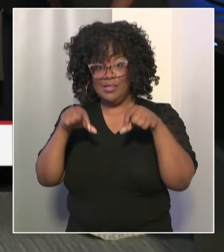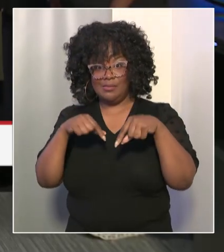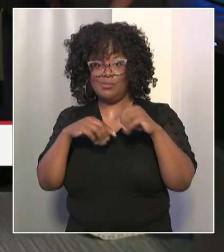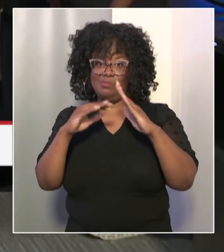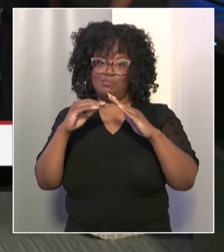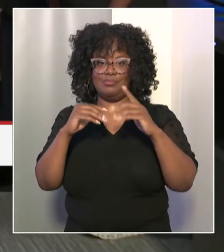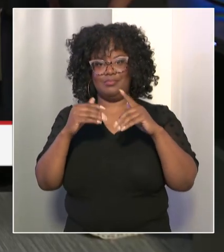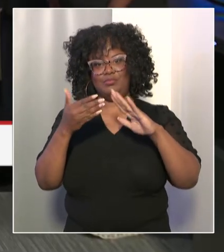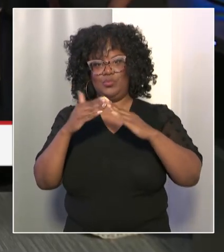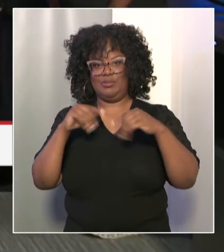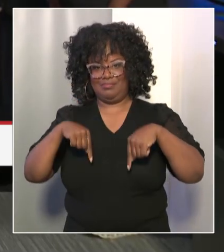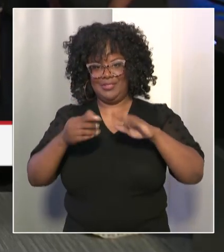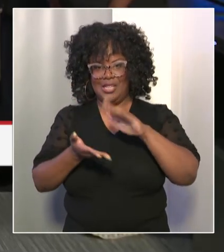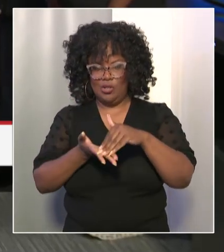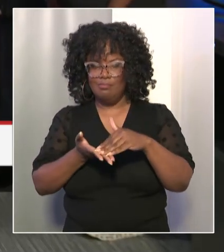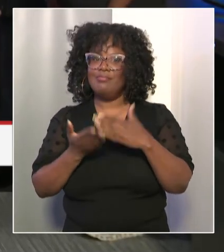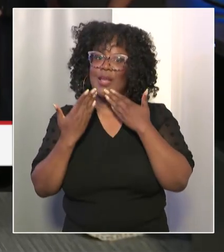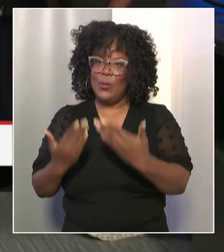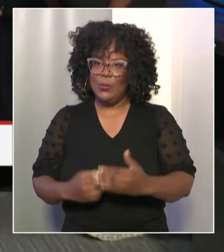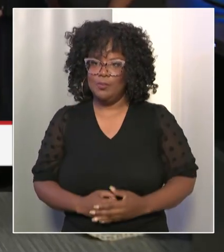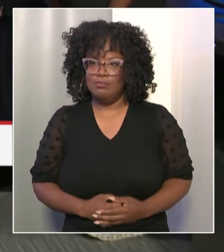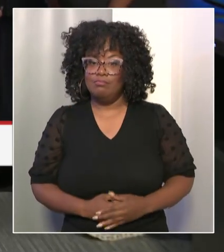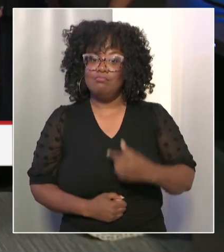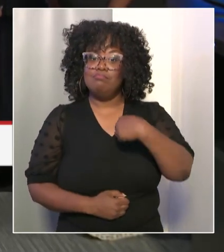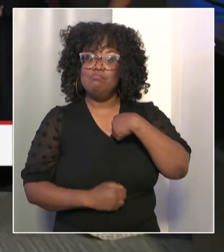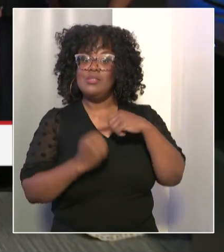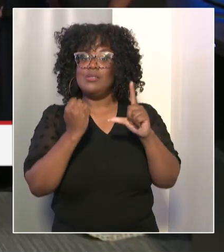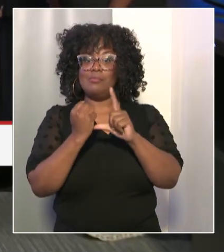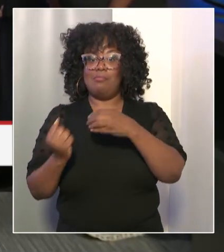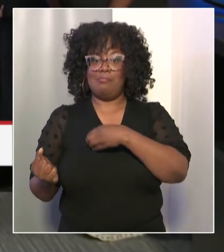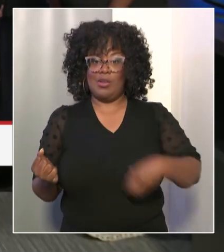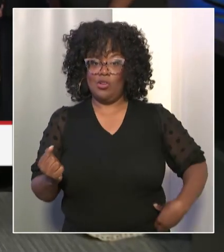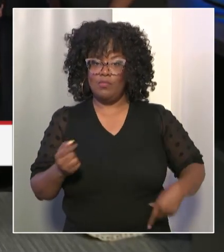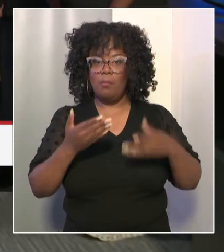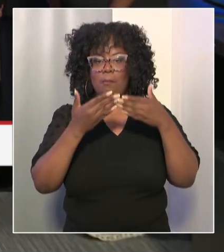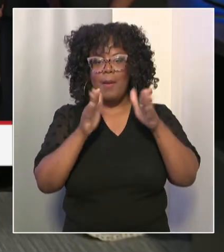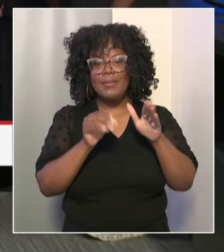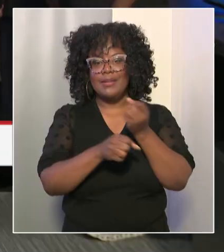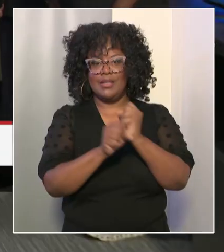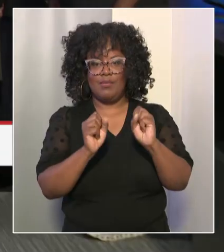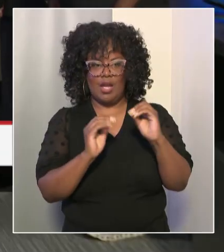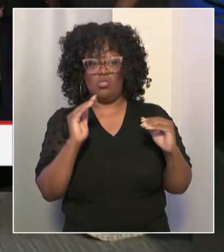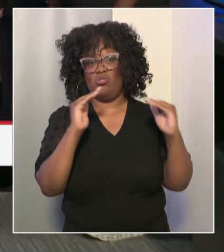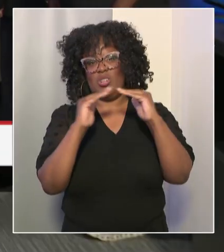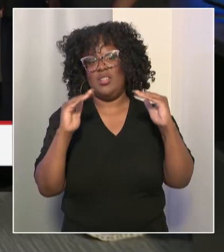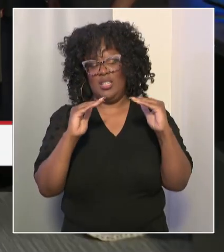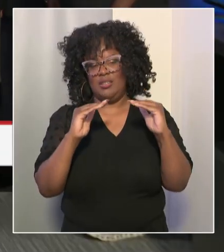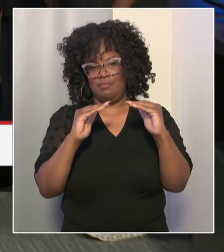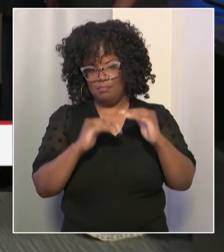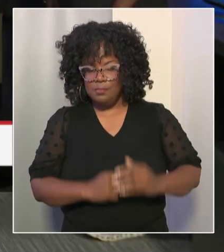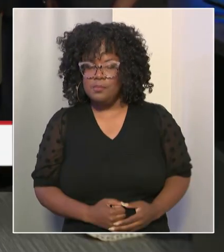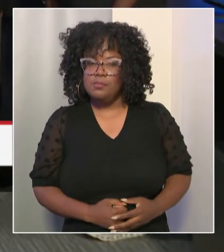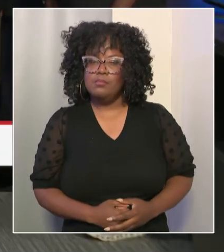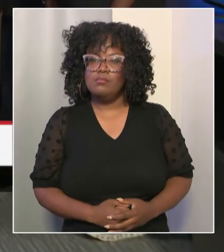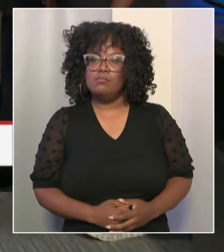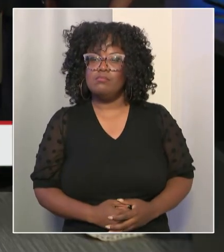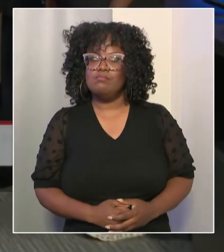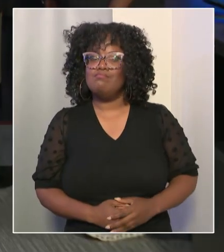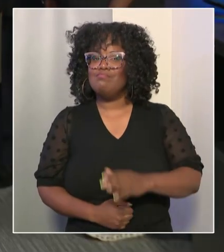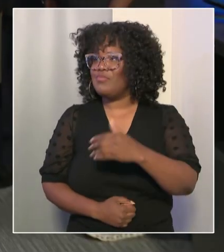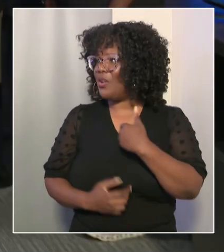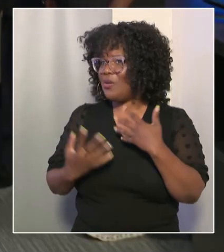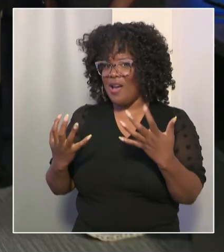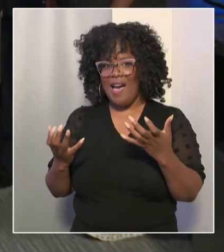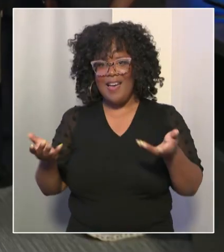Public Safety and Justice, and I'm excited to join in those who have welcomed you already to the Public Safety Communications Center. I'd first